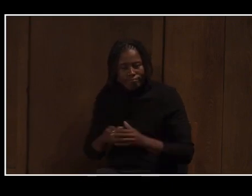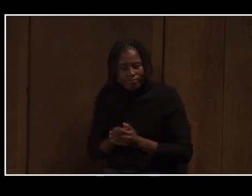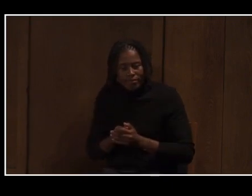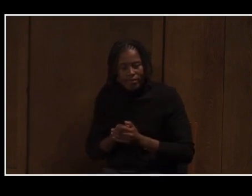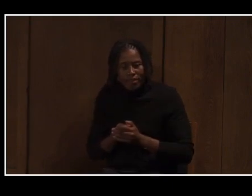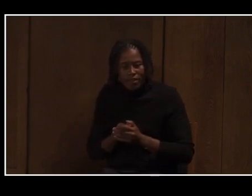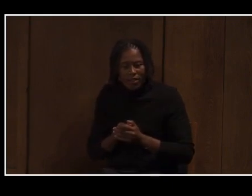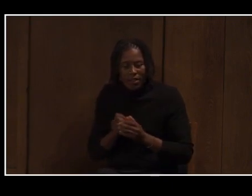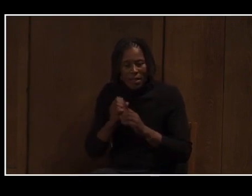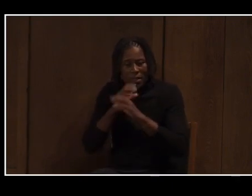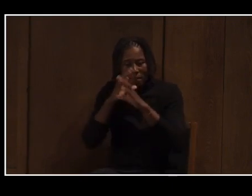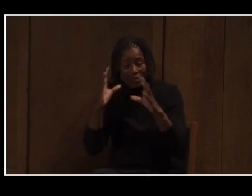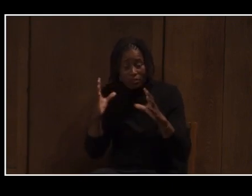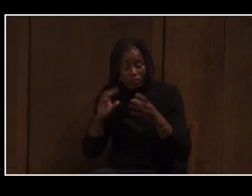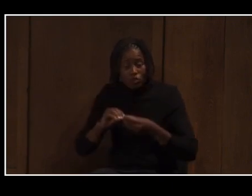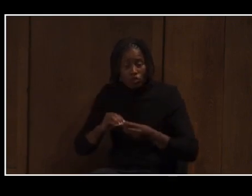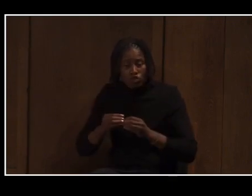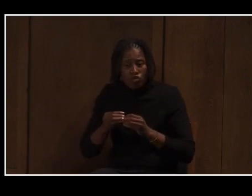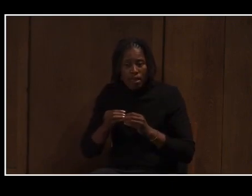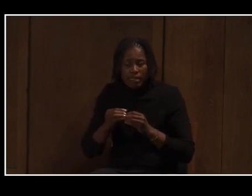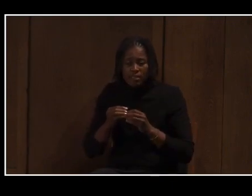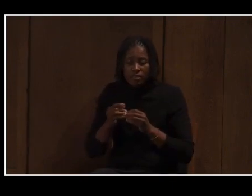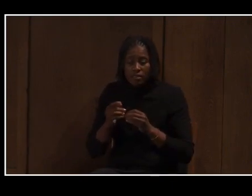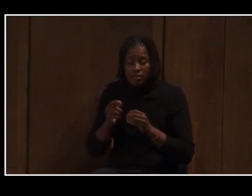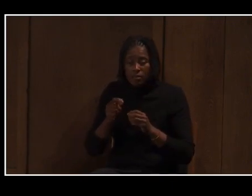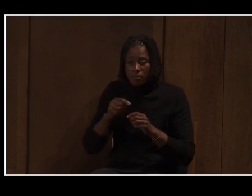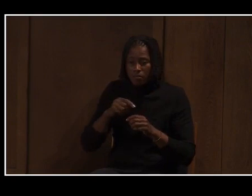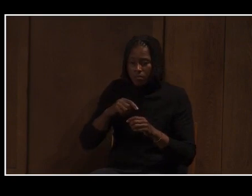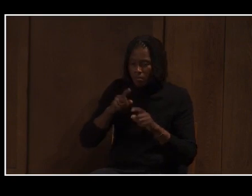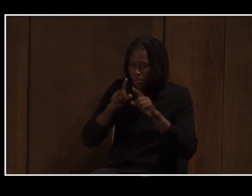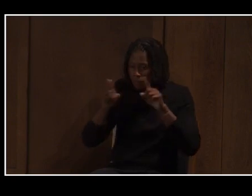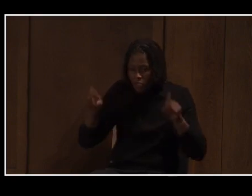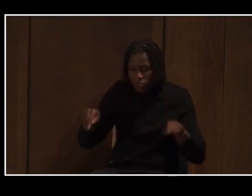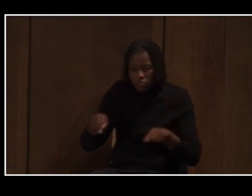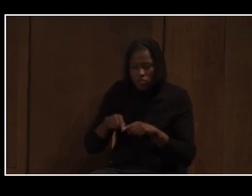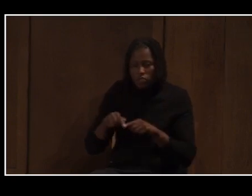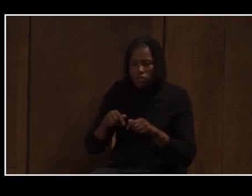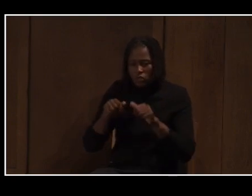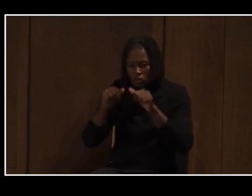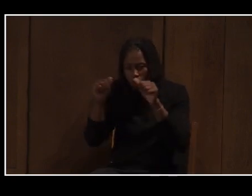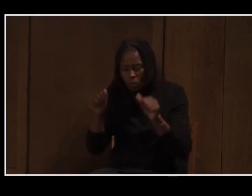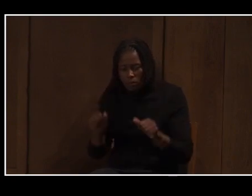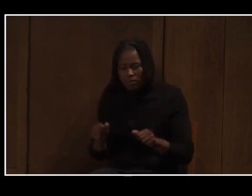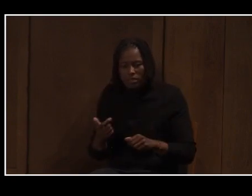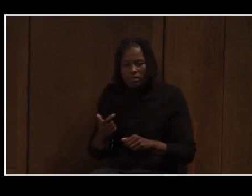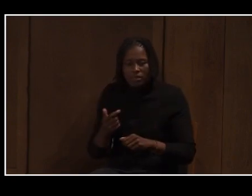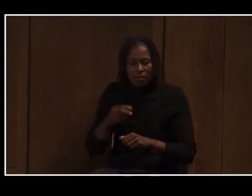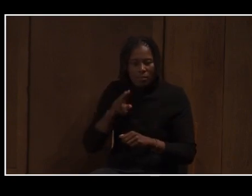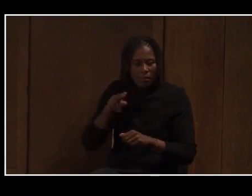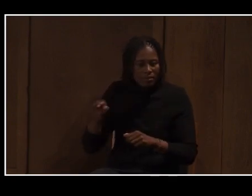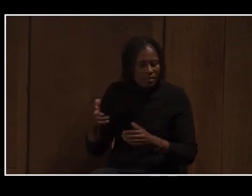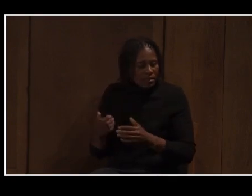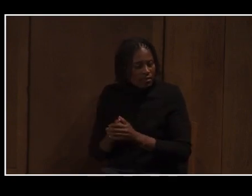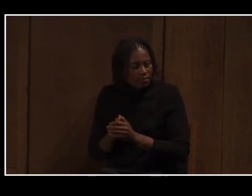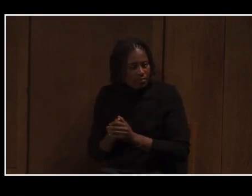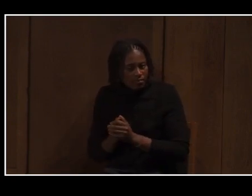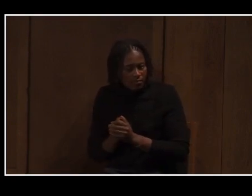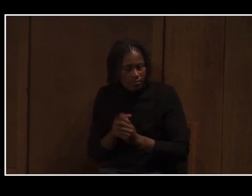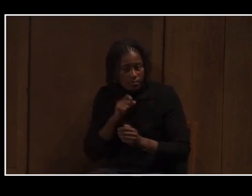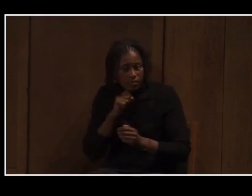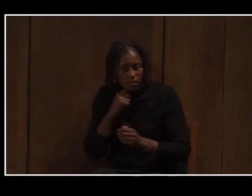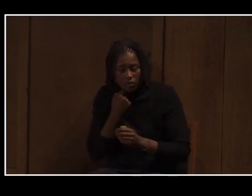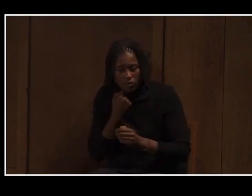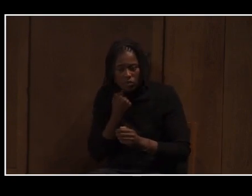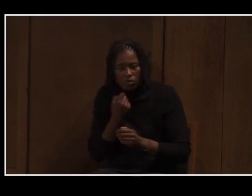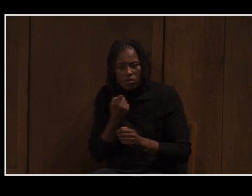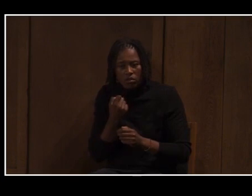images of, creating mental pictures, sculpting, painting, whatever the thing is. I will visit and reflect on a few